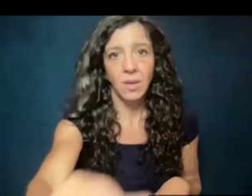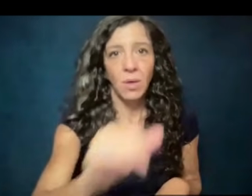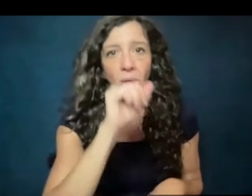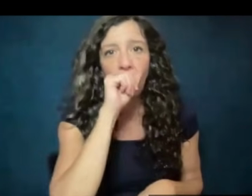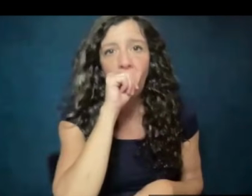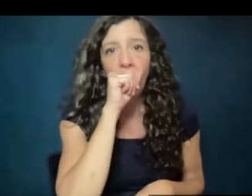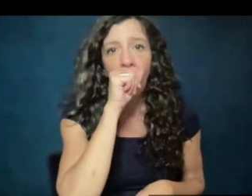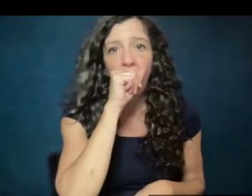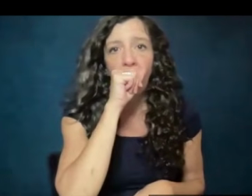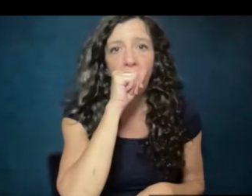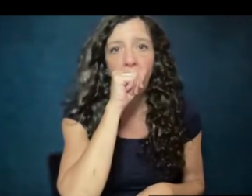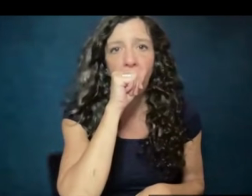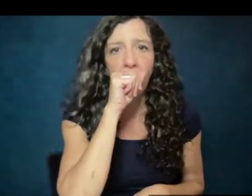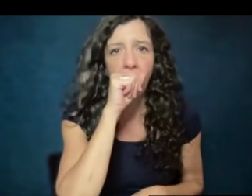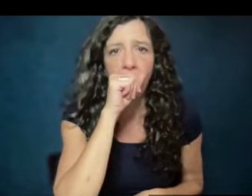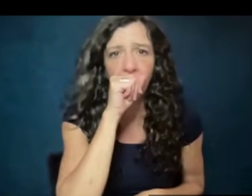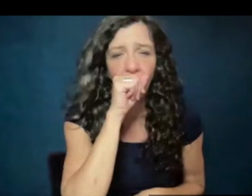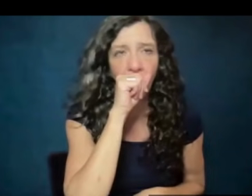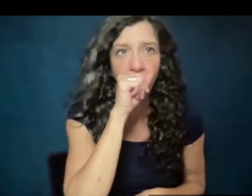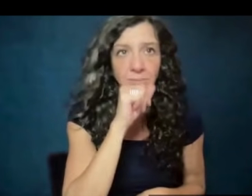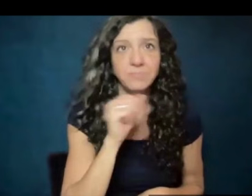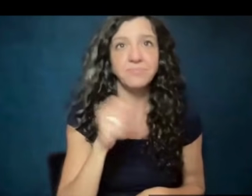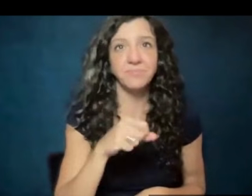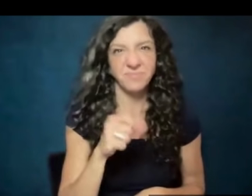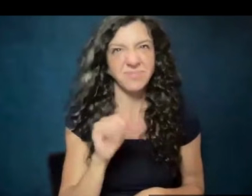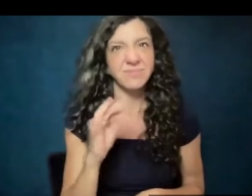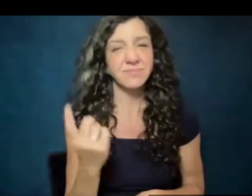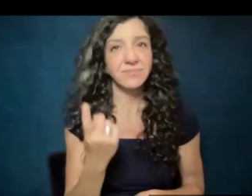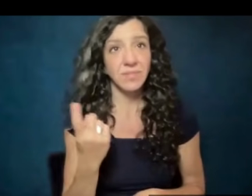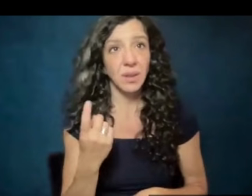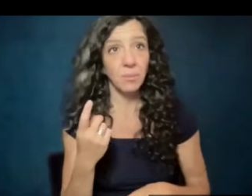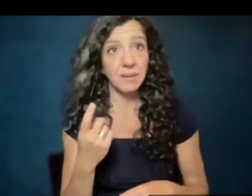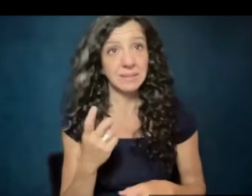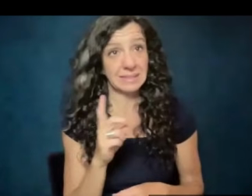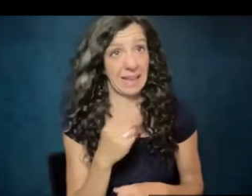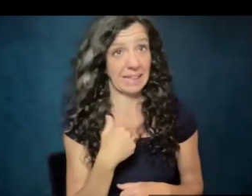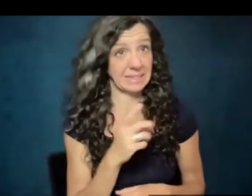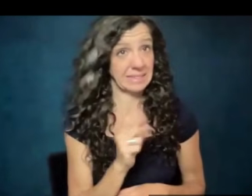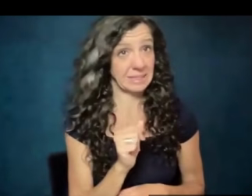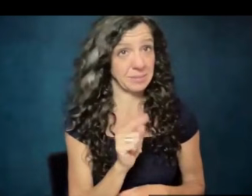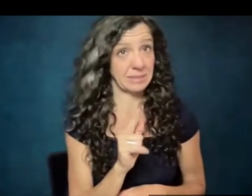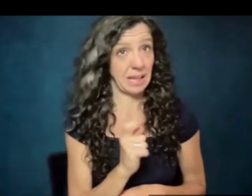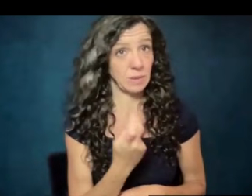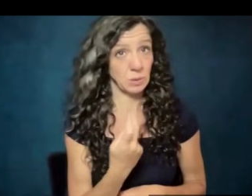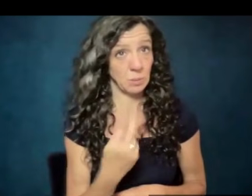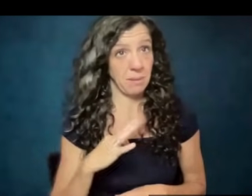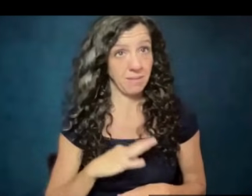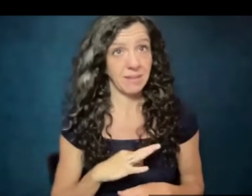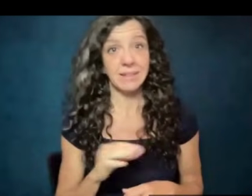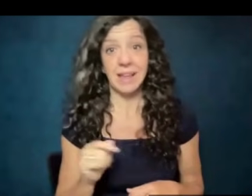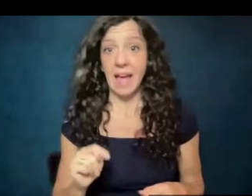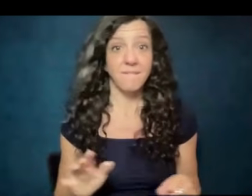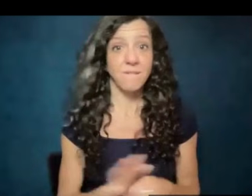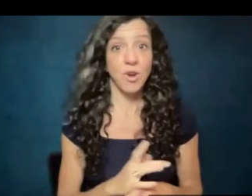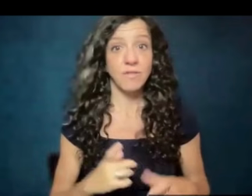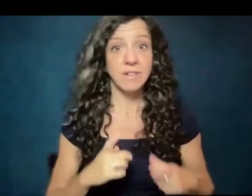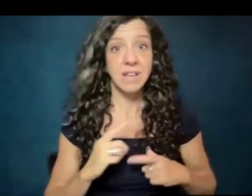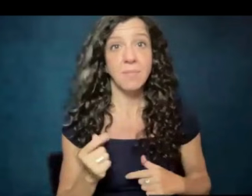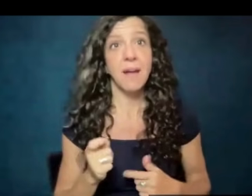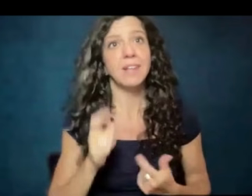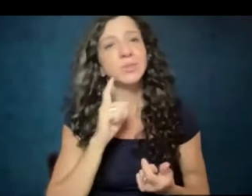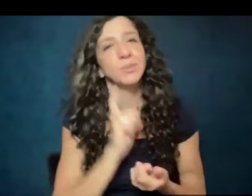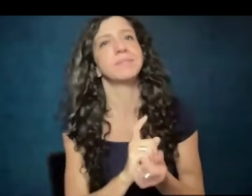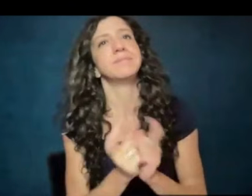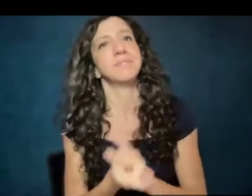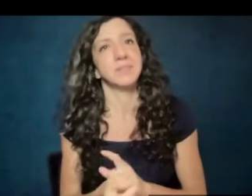II benefits at their full retirement age does convert to retirement benefits. But there is